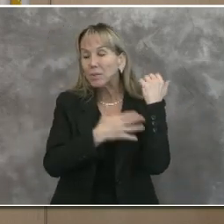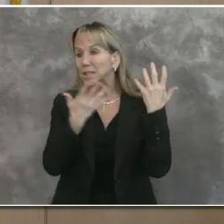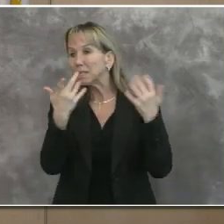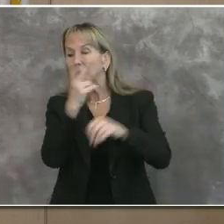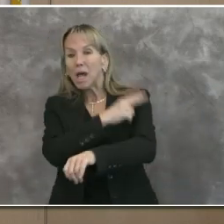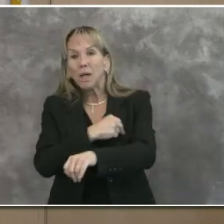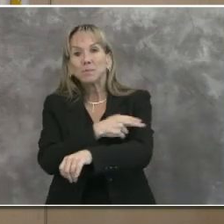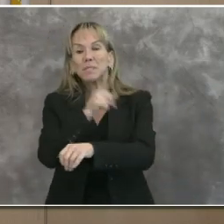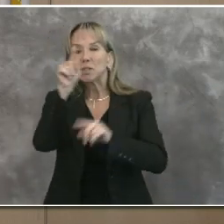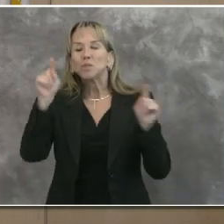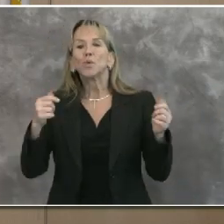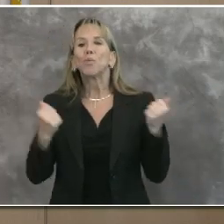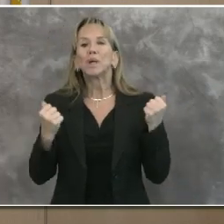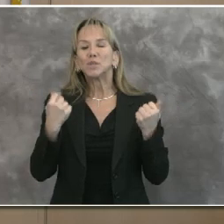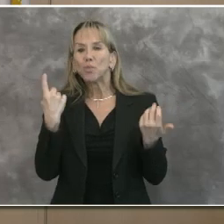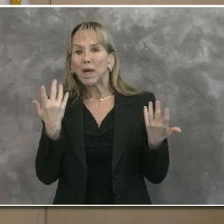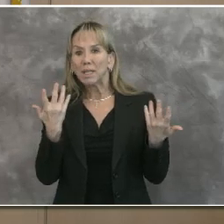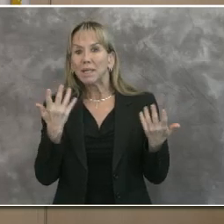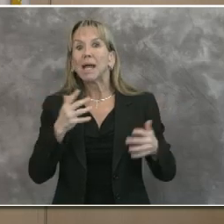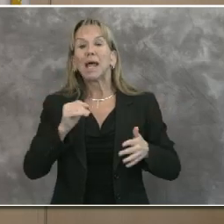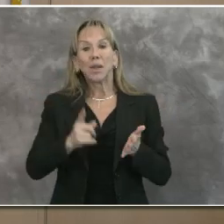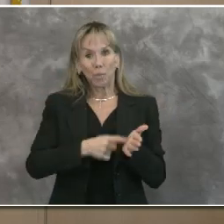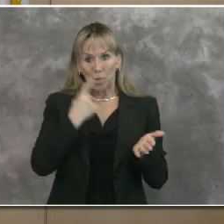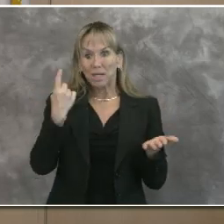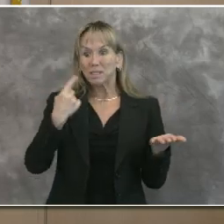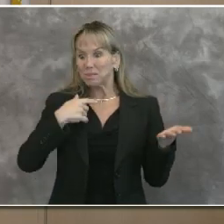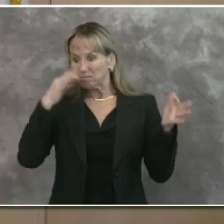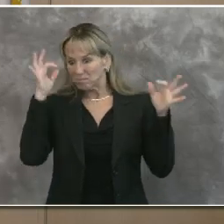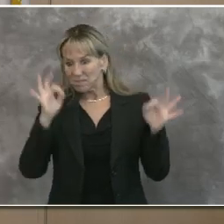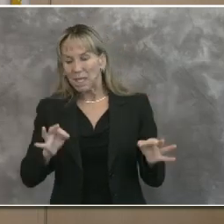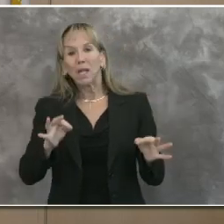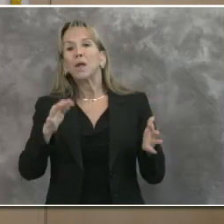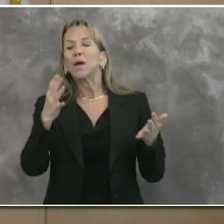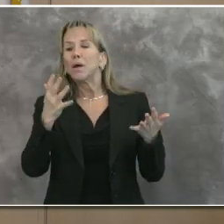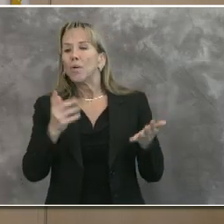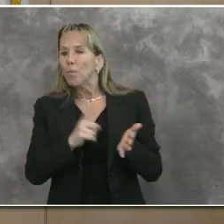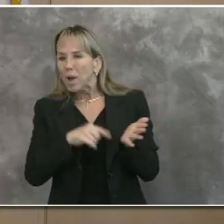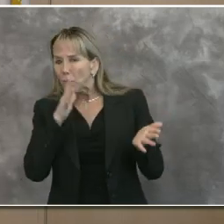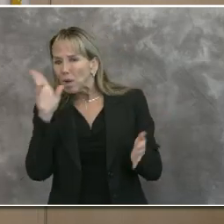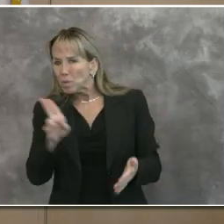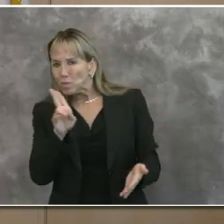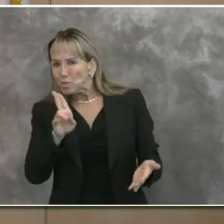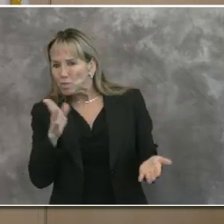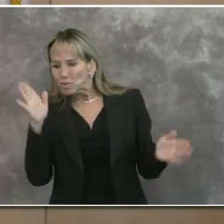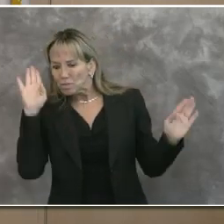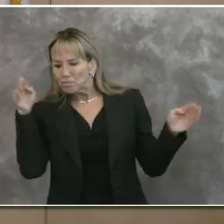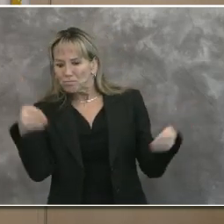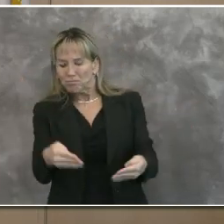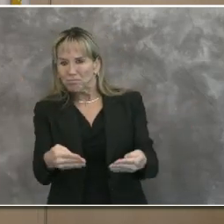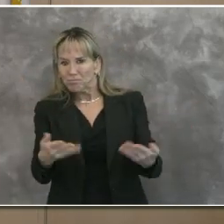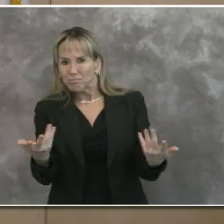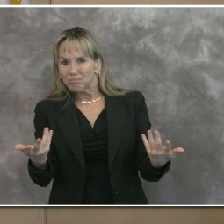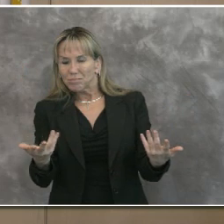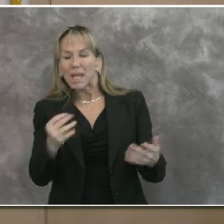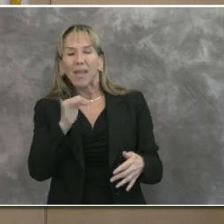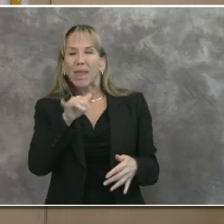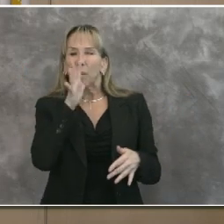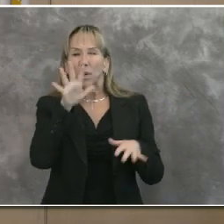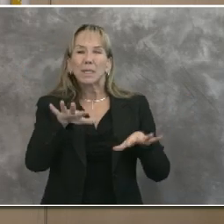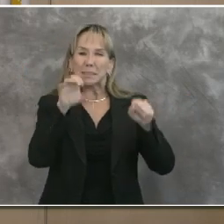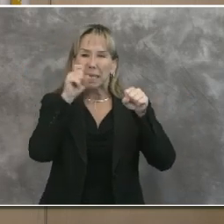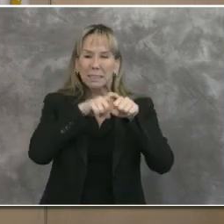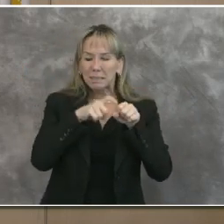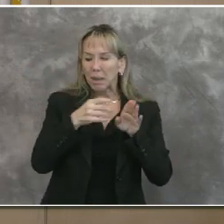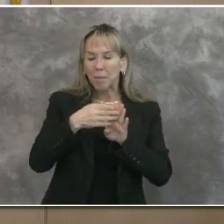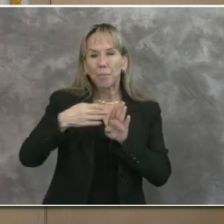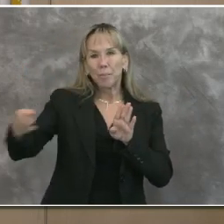will be utilizing here in San Diego, and then what will be the utilization. And that's going to be a while before we can have a very